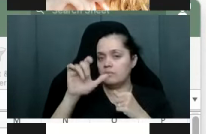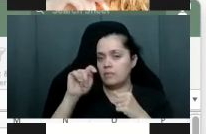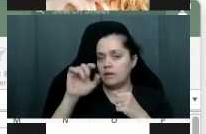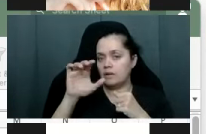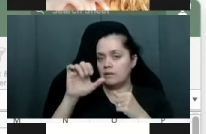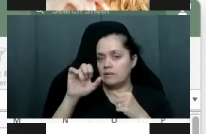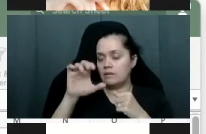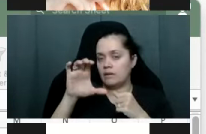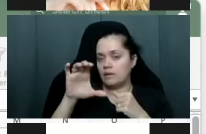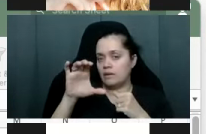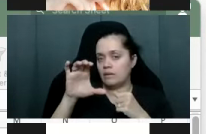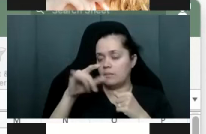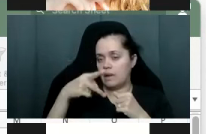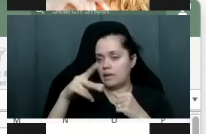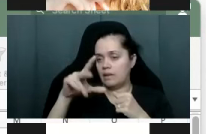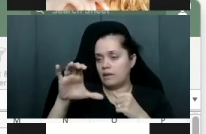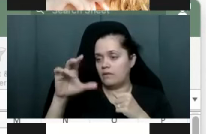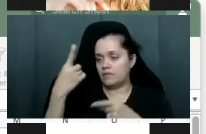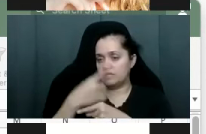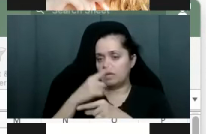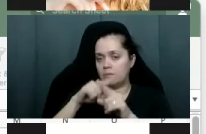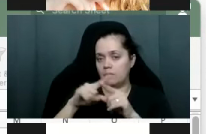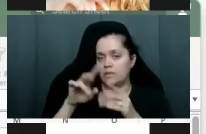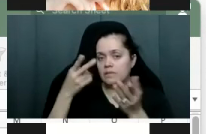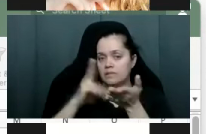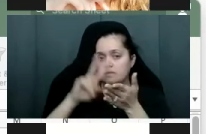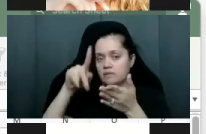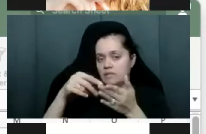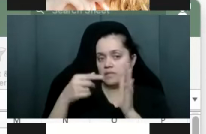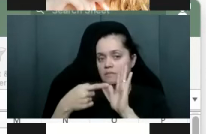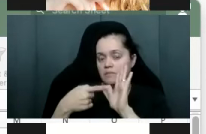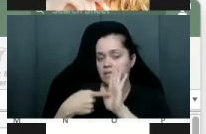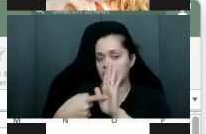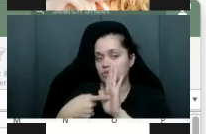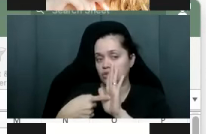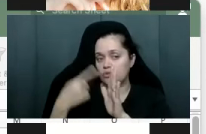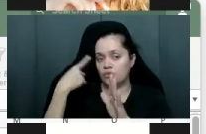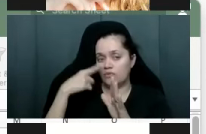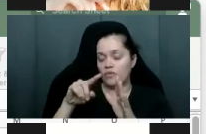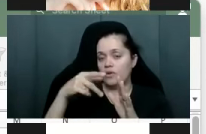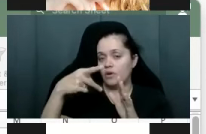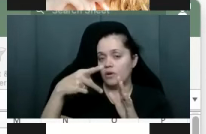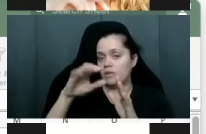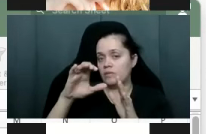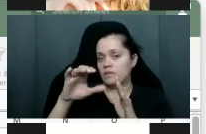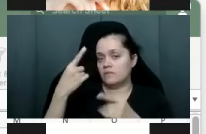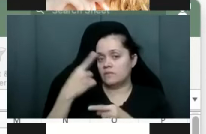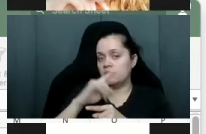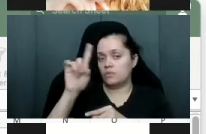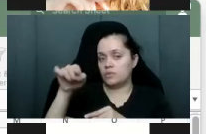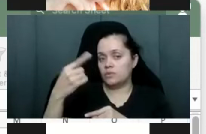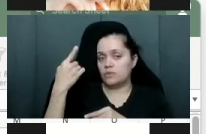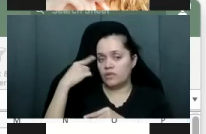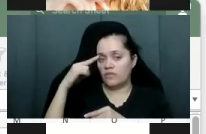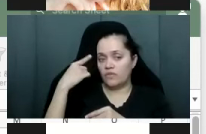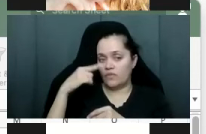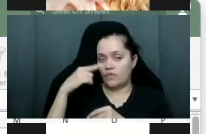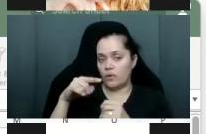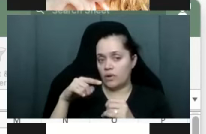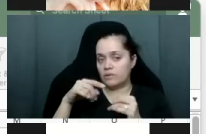too. But the sign-up sheet that I showed you for Padlet Canvas was only